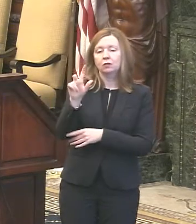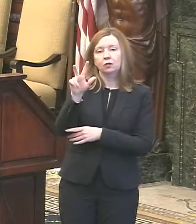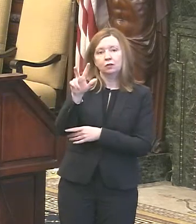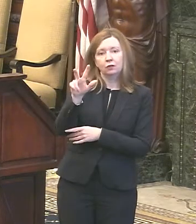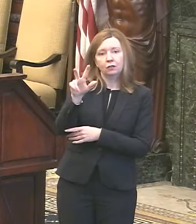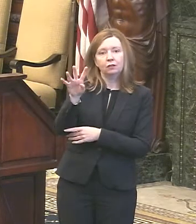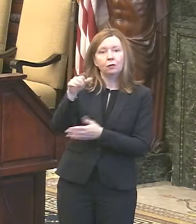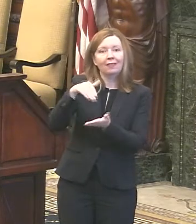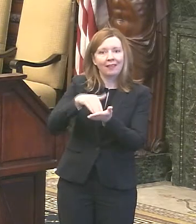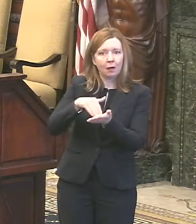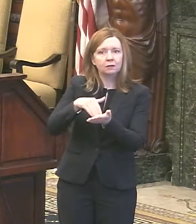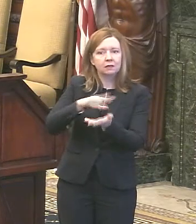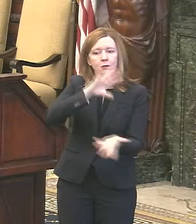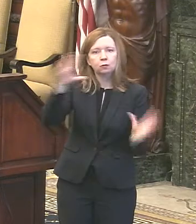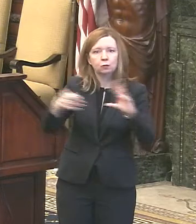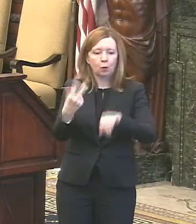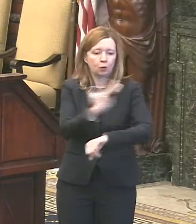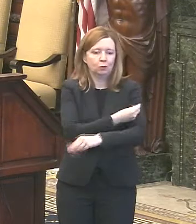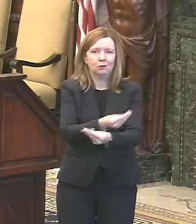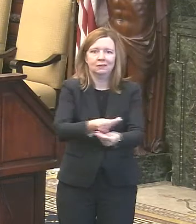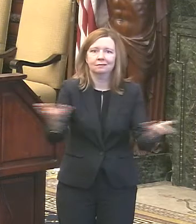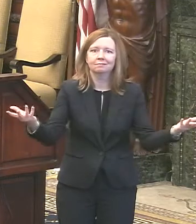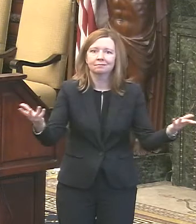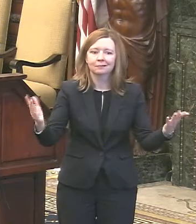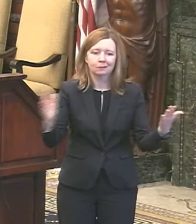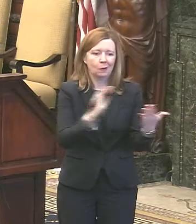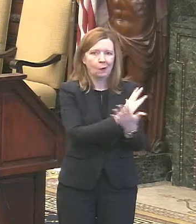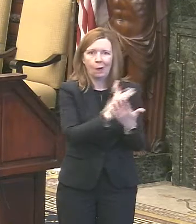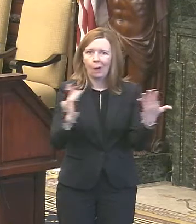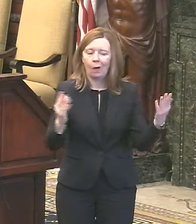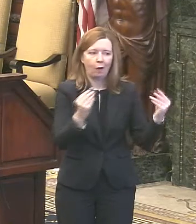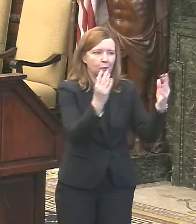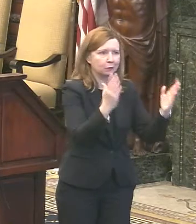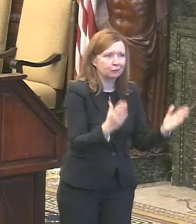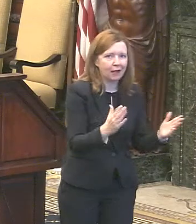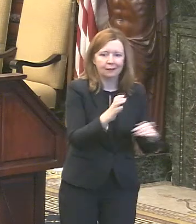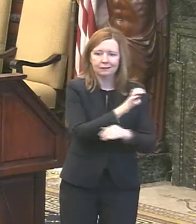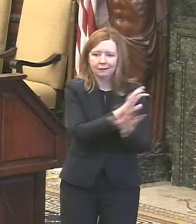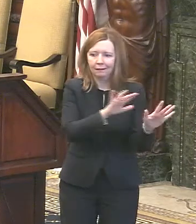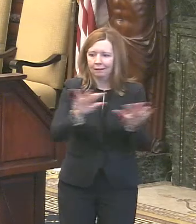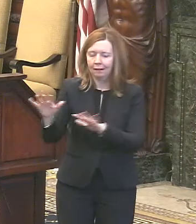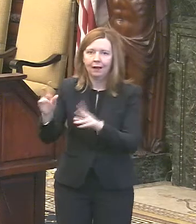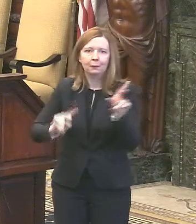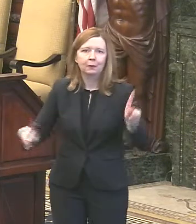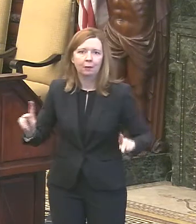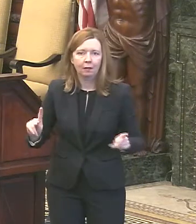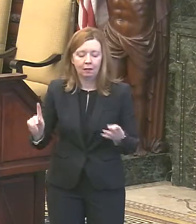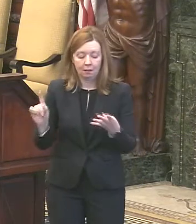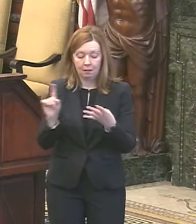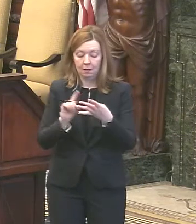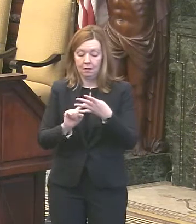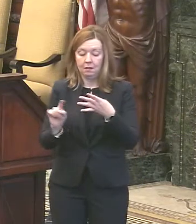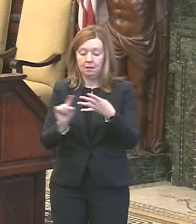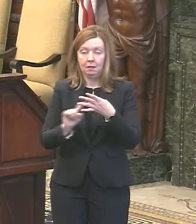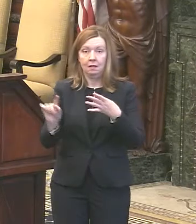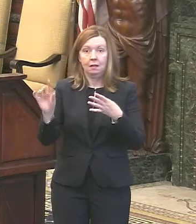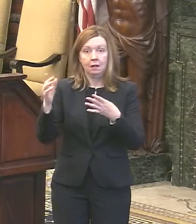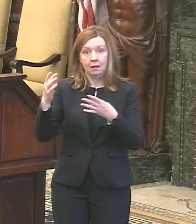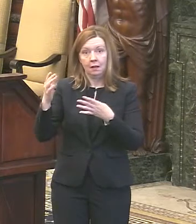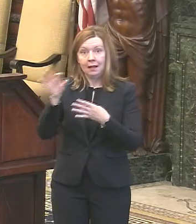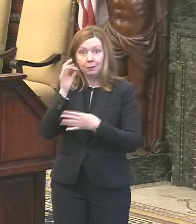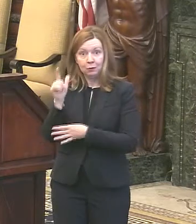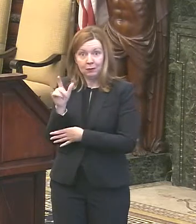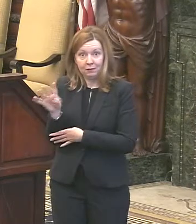104,000 total doses administered across all providers, across all persons. And the week ending April 24th,